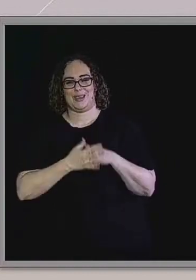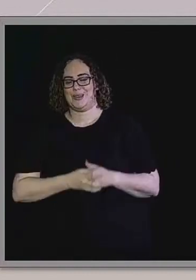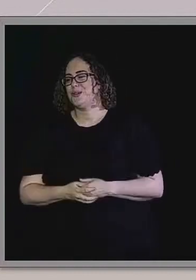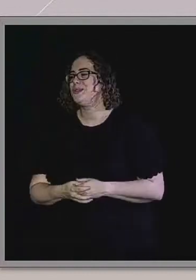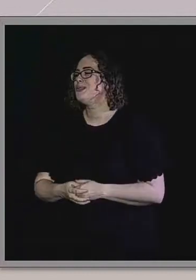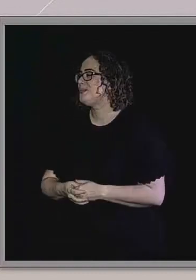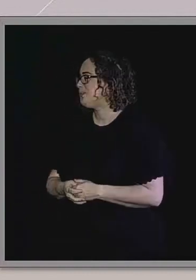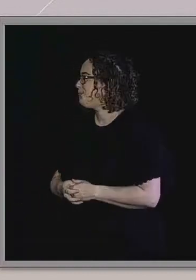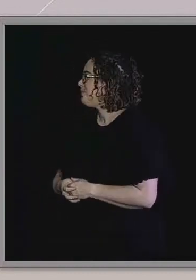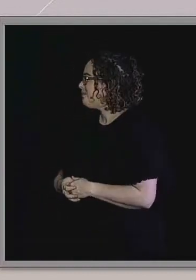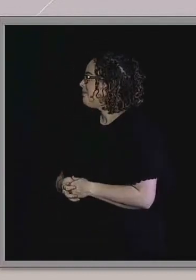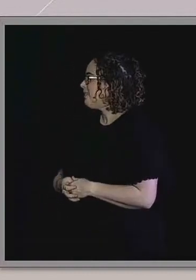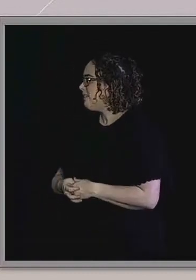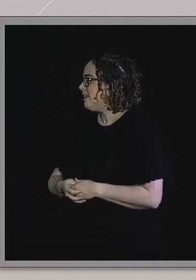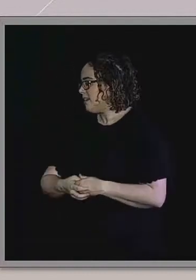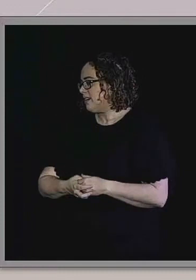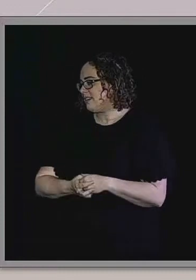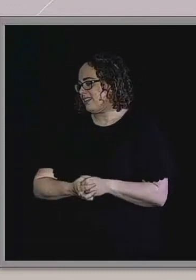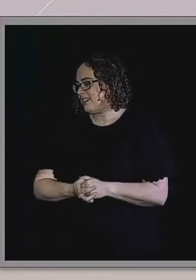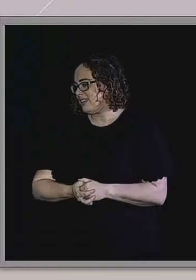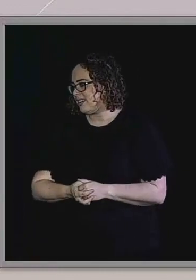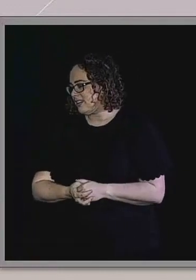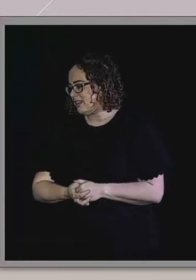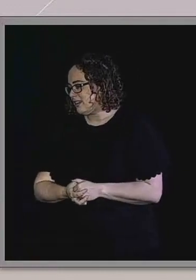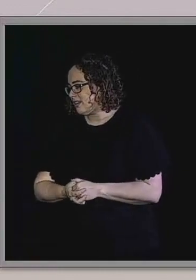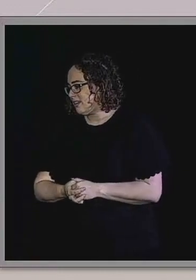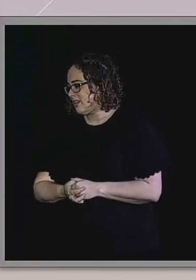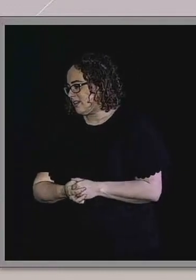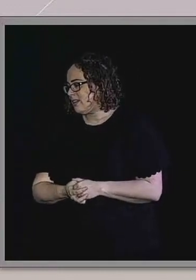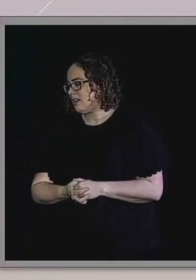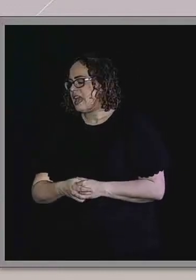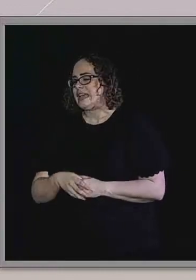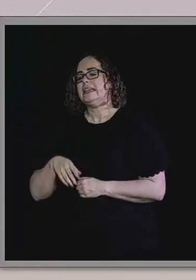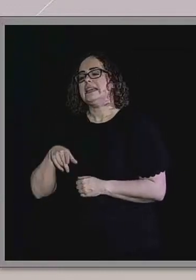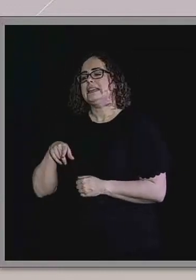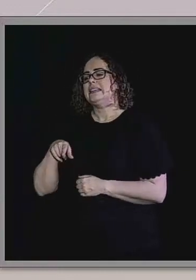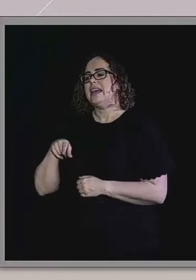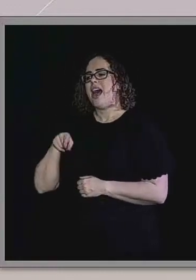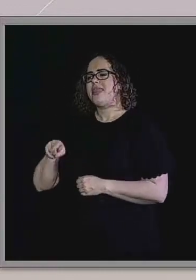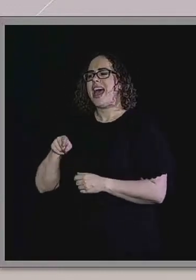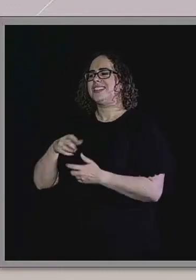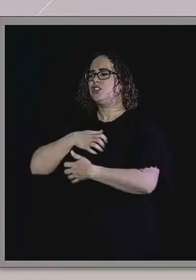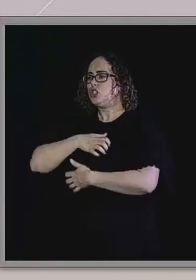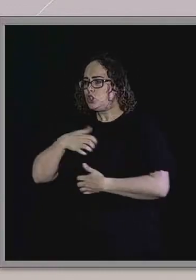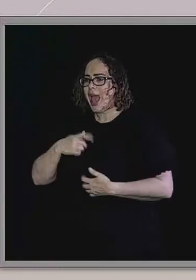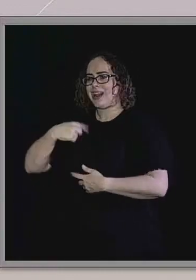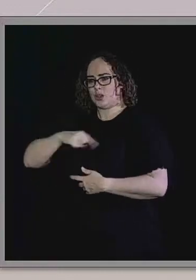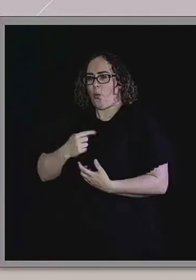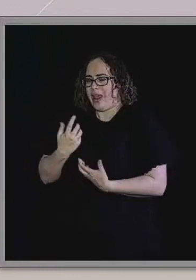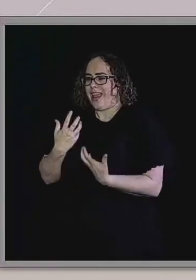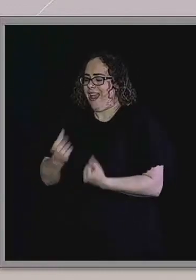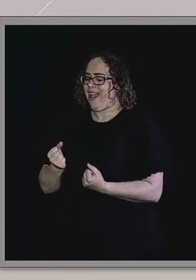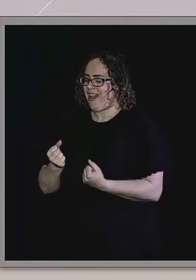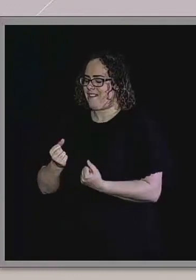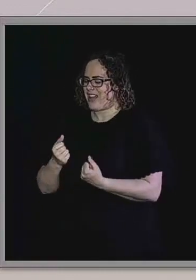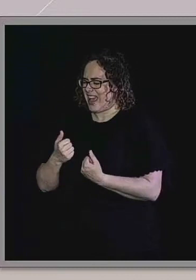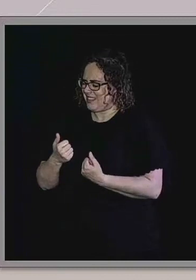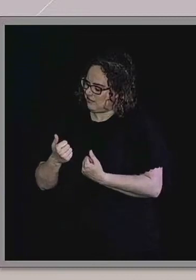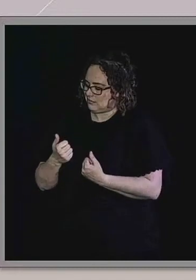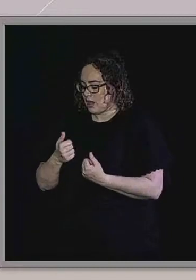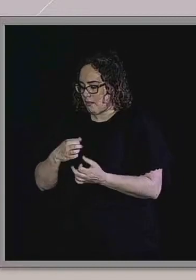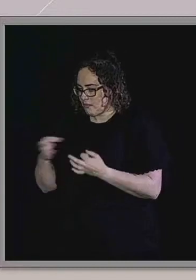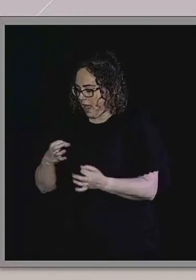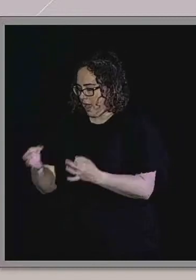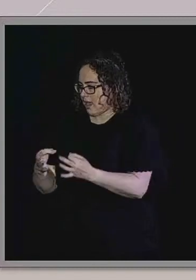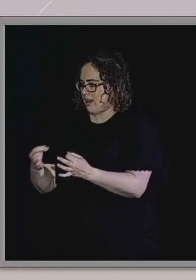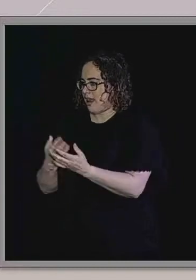the sisters thing as well. I mean, look, that's always going to be the problem, the challenge that we're going to try and fix up. So I think we need some good leadership. That's the question to